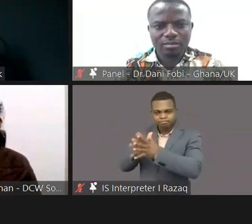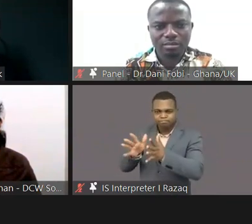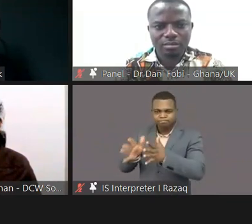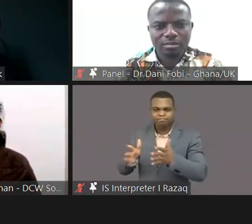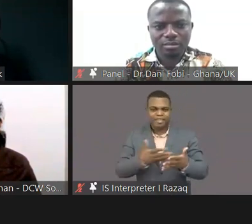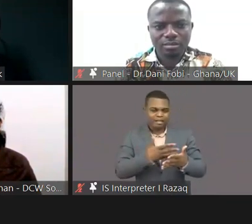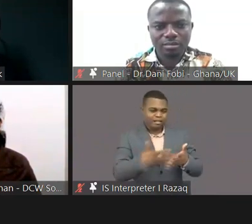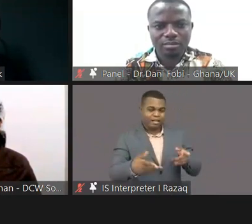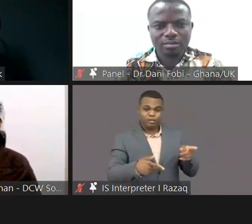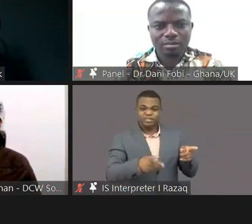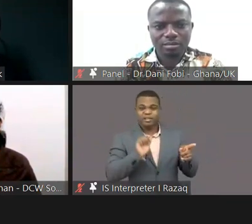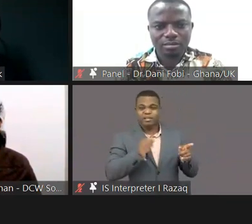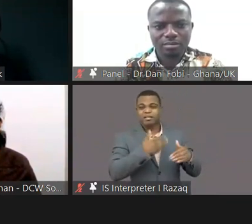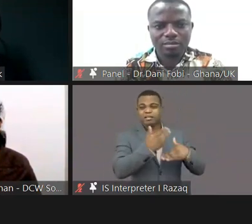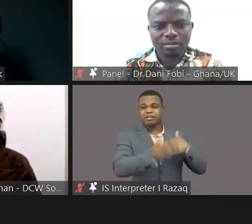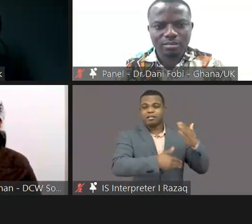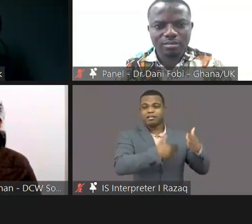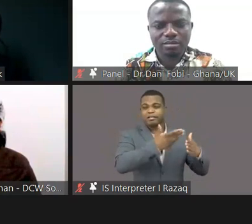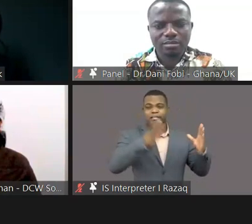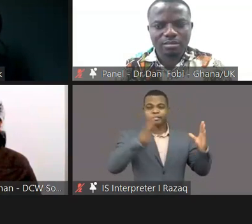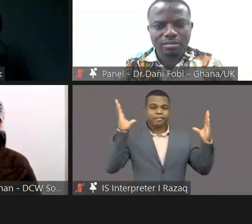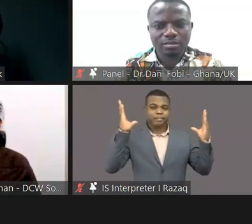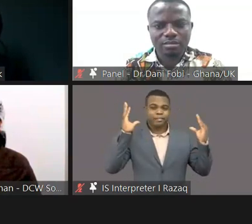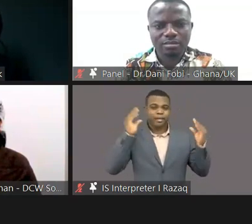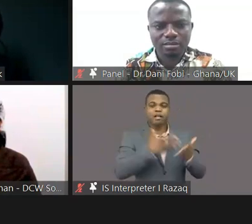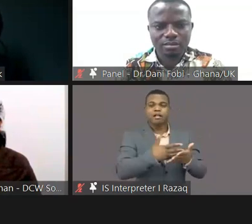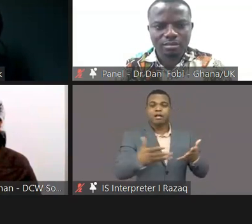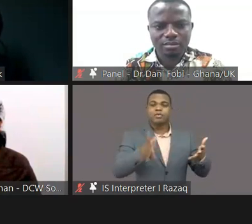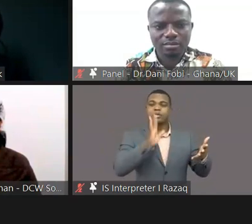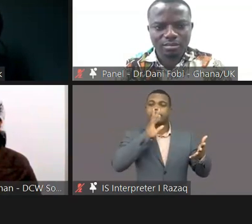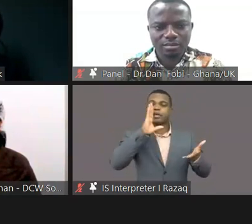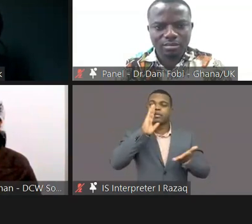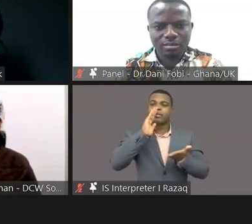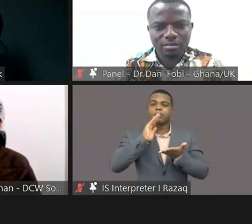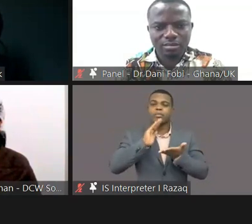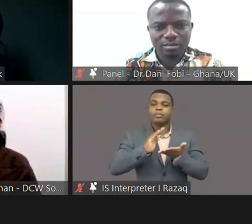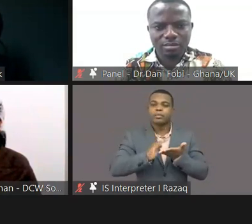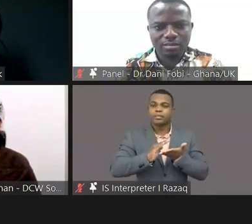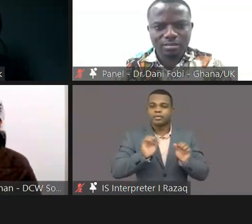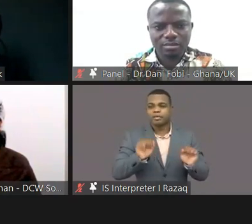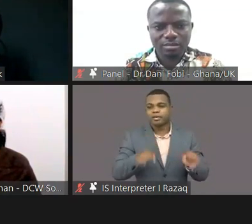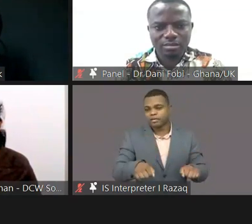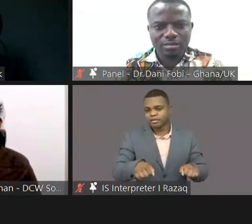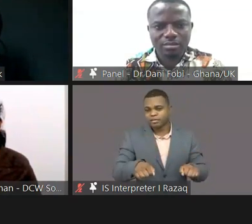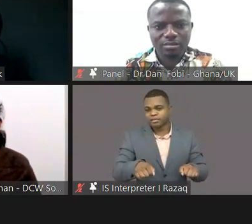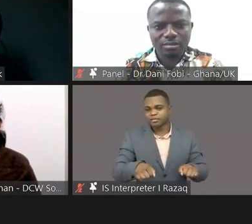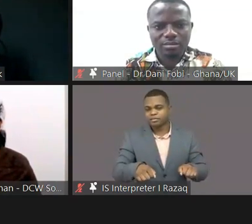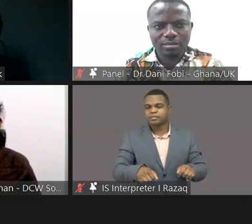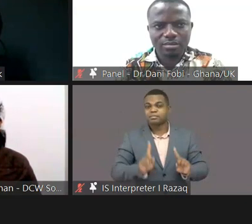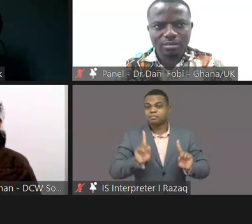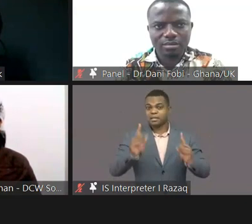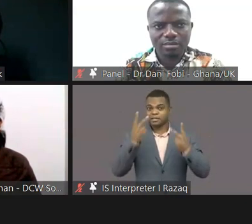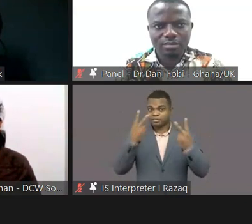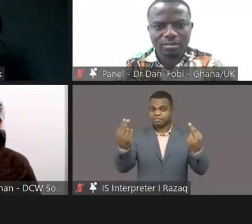They always spoke to me, and slowly I learned lip reading. Lip reading is something